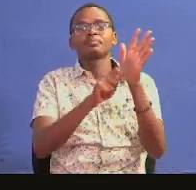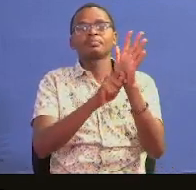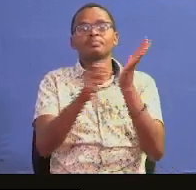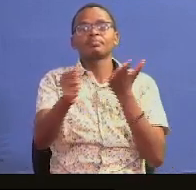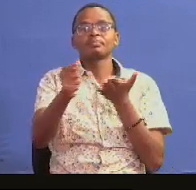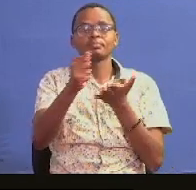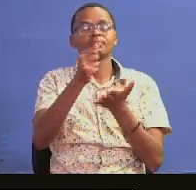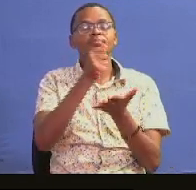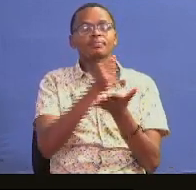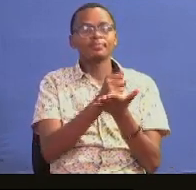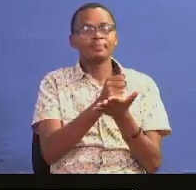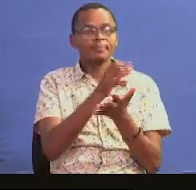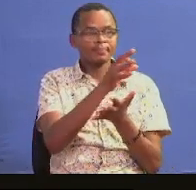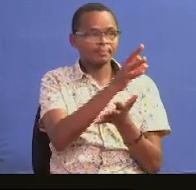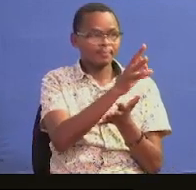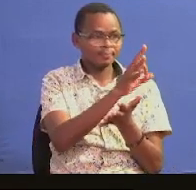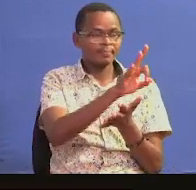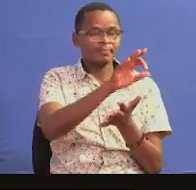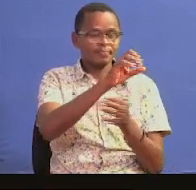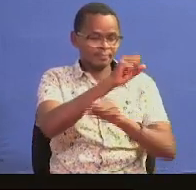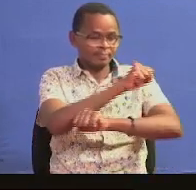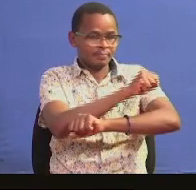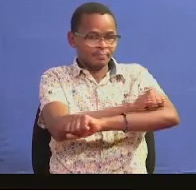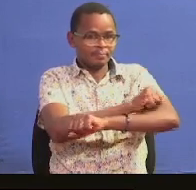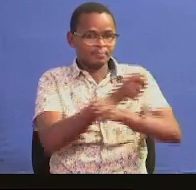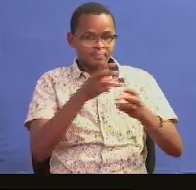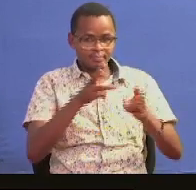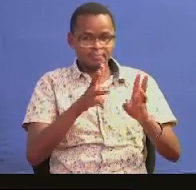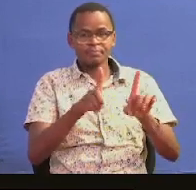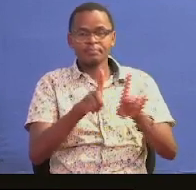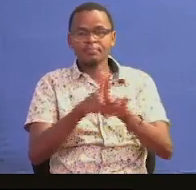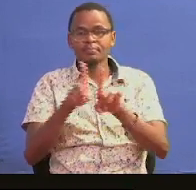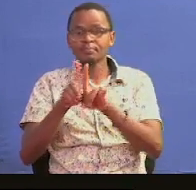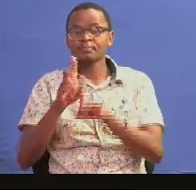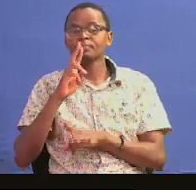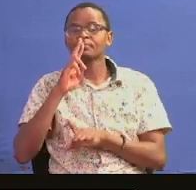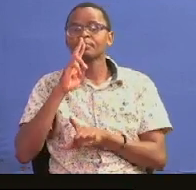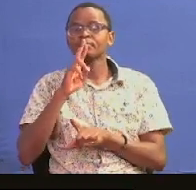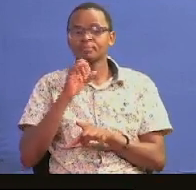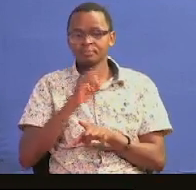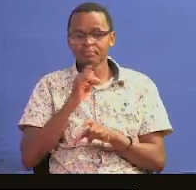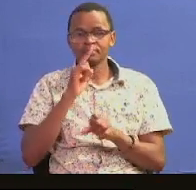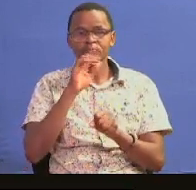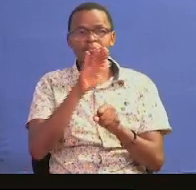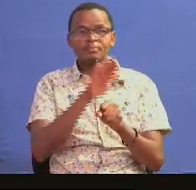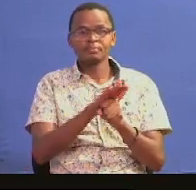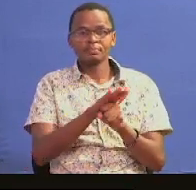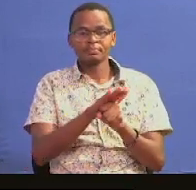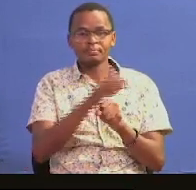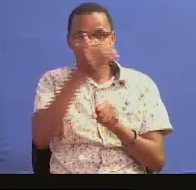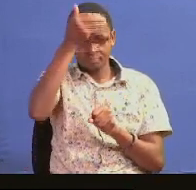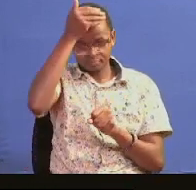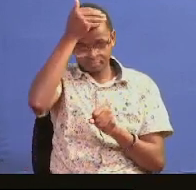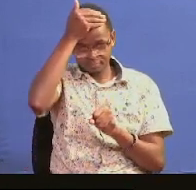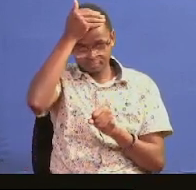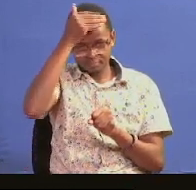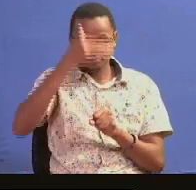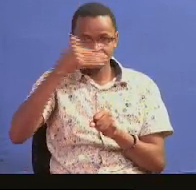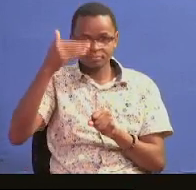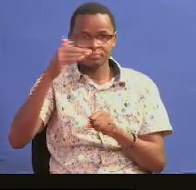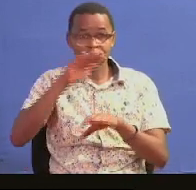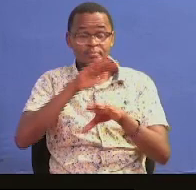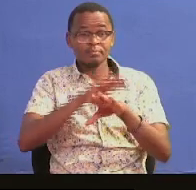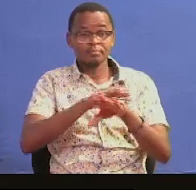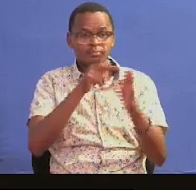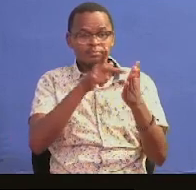of employment. Because if the standards remain the way they are, I can assure you that the nurses will always look